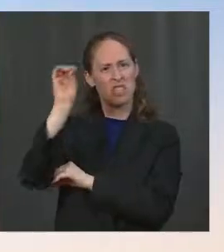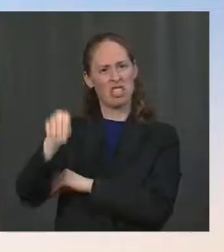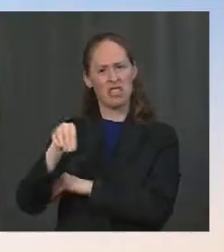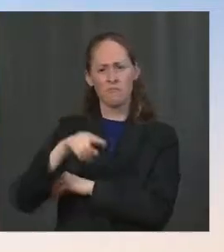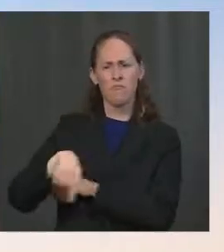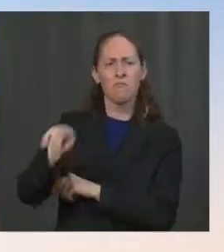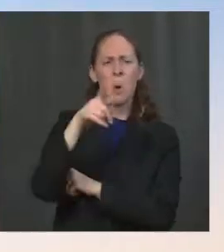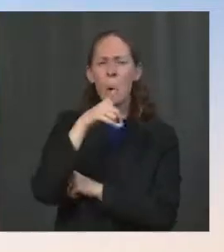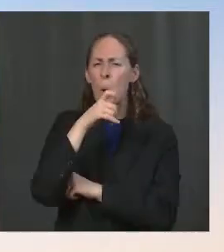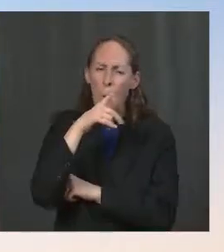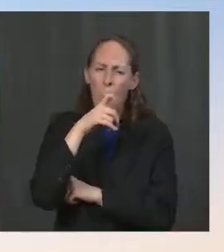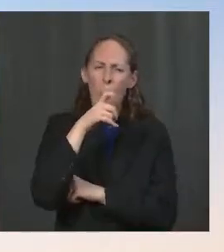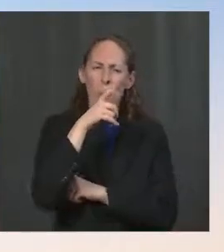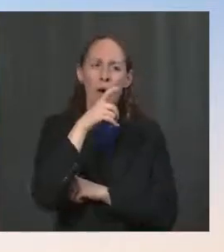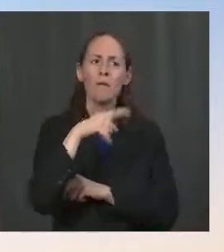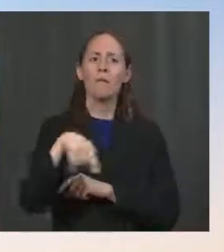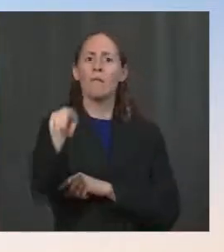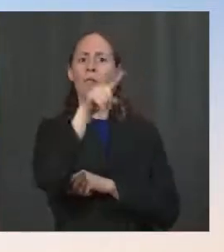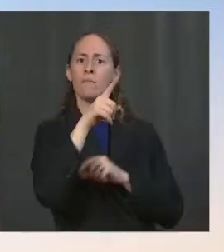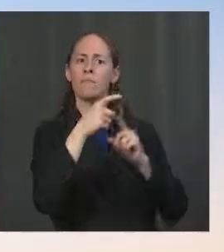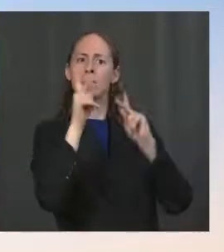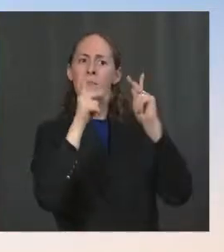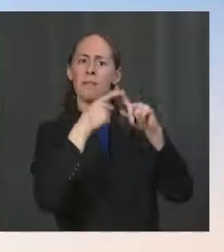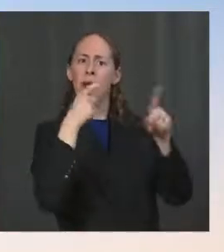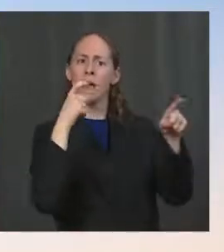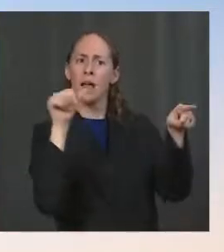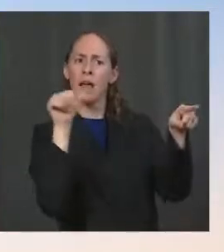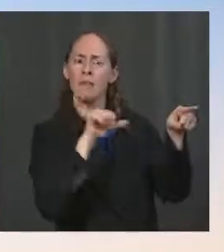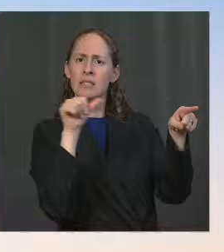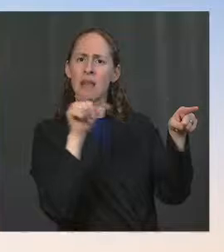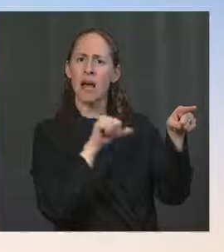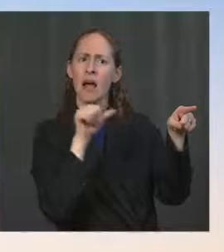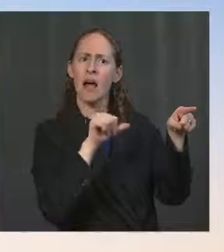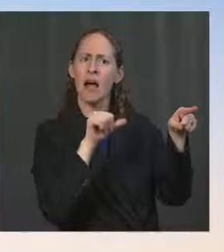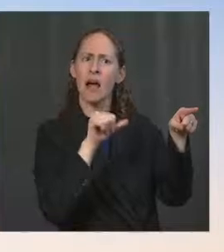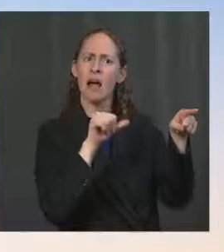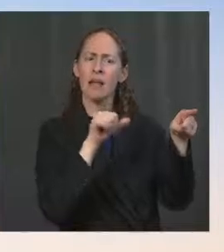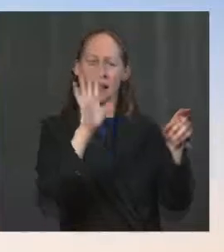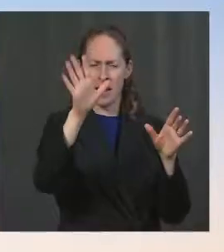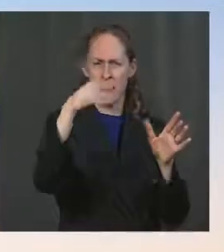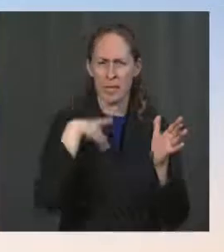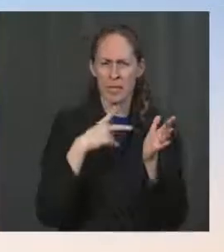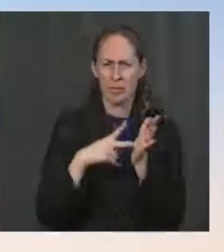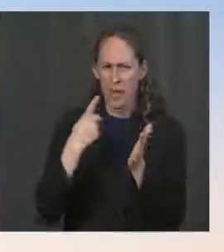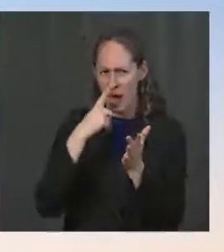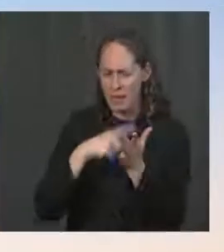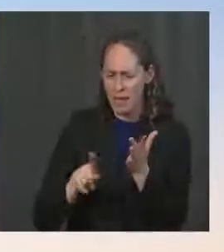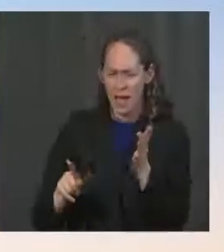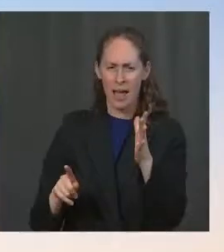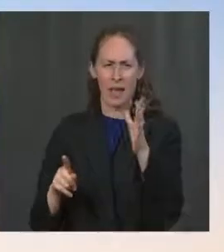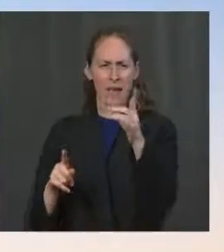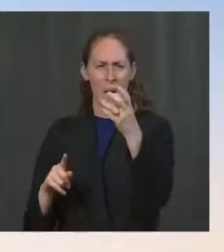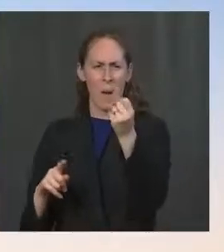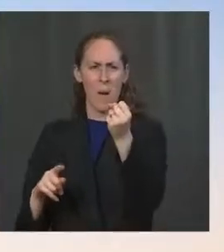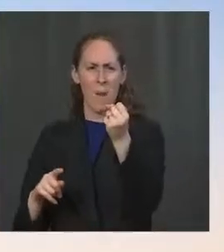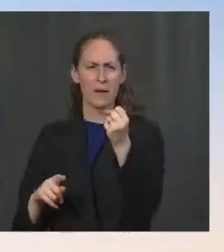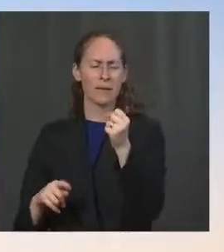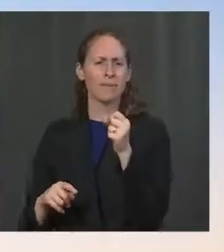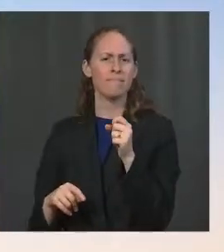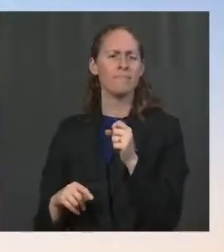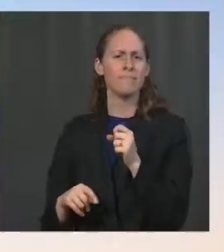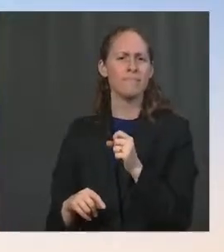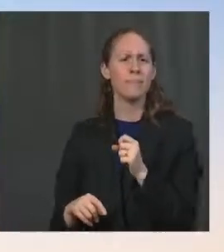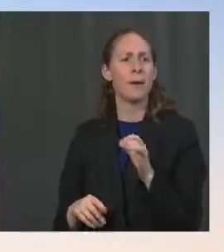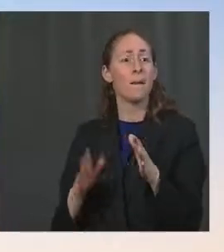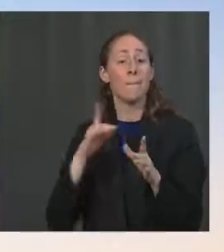were people at risk. And maybe that was the number that goes, people come to the United States. I got to check on that number. But that makes clear that the Taliban, yes, they did